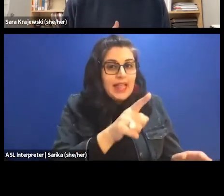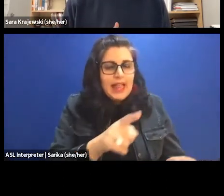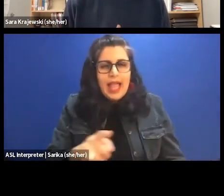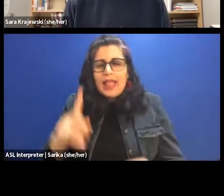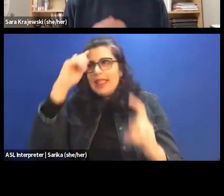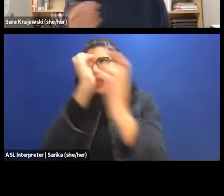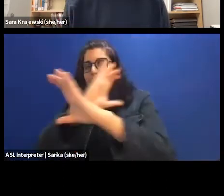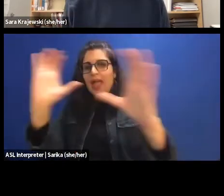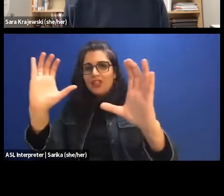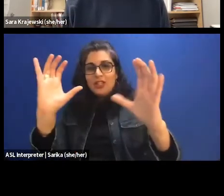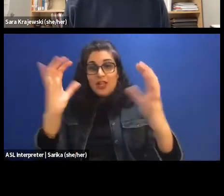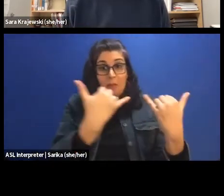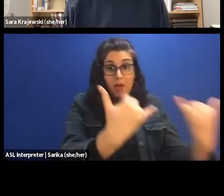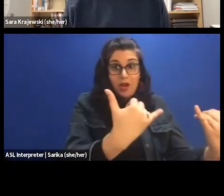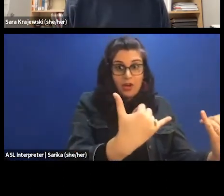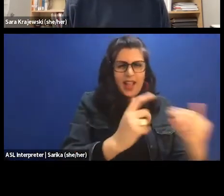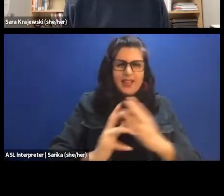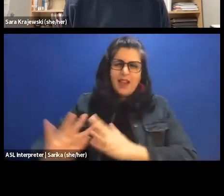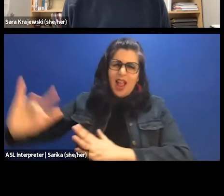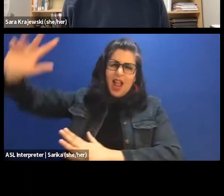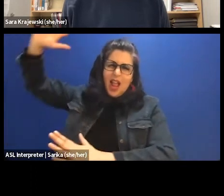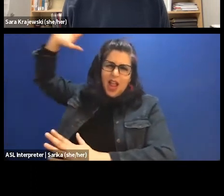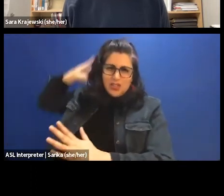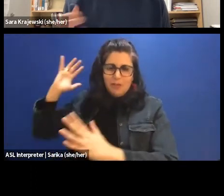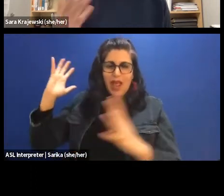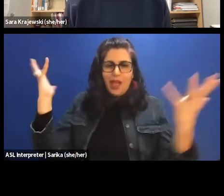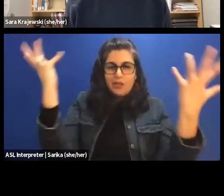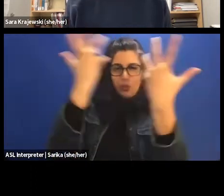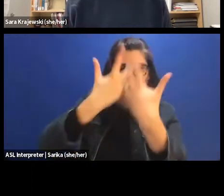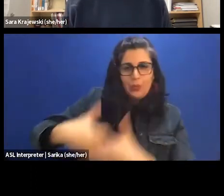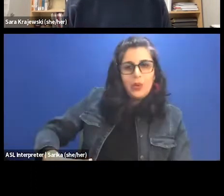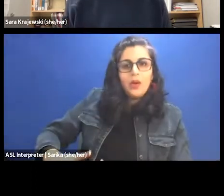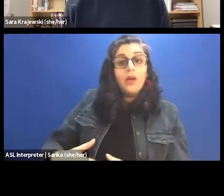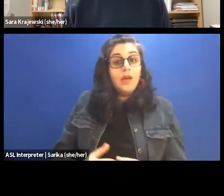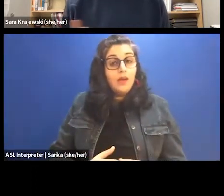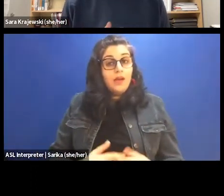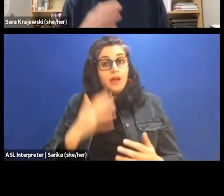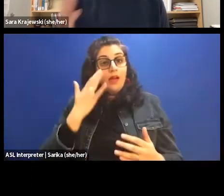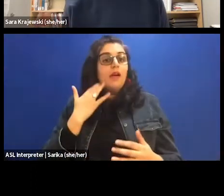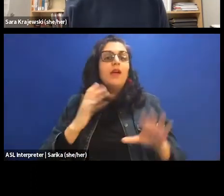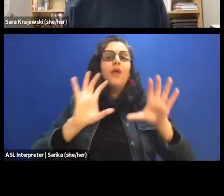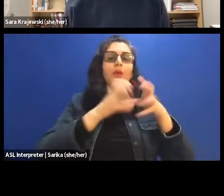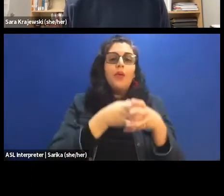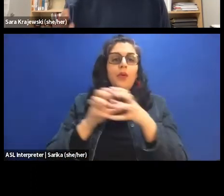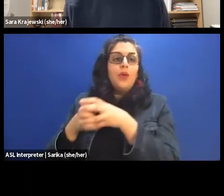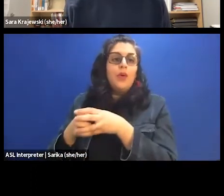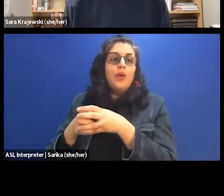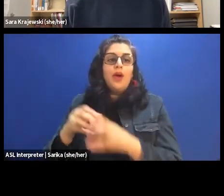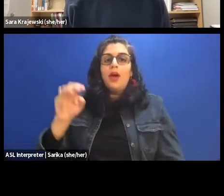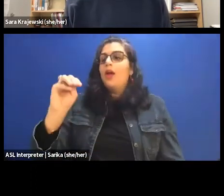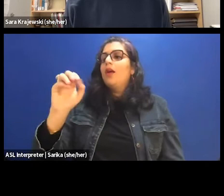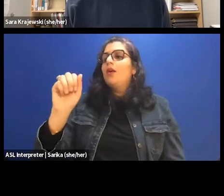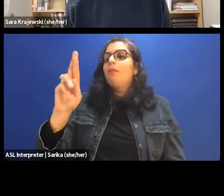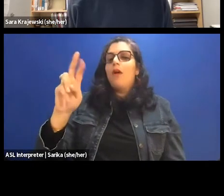modernizing present and the ancient past. To address this theme, we are grouping works under the banner of the